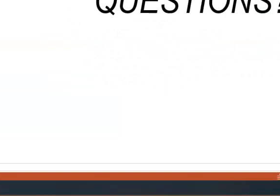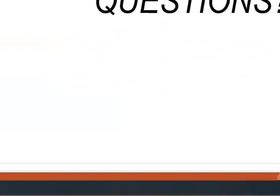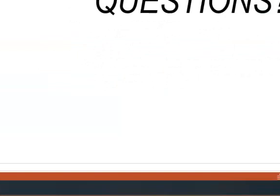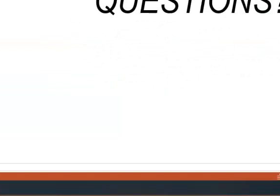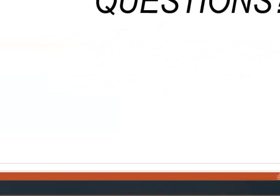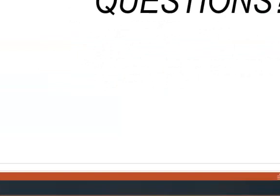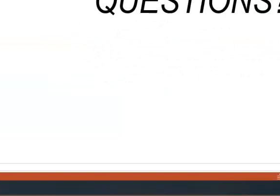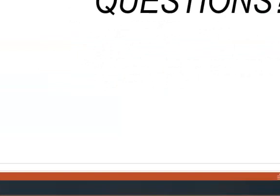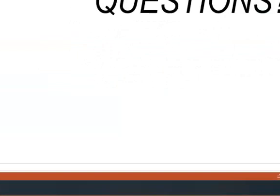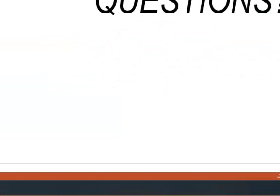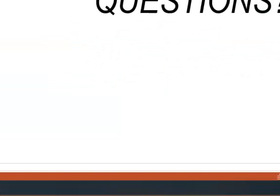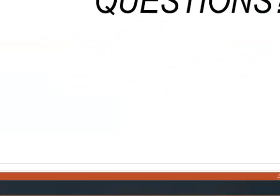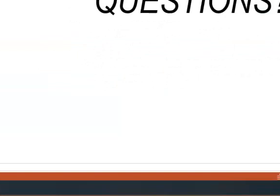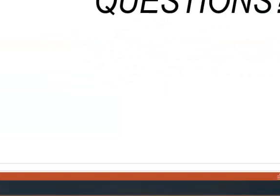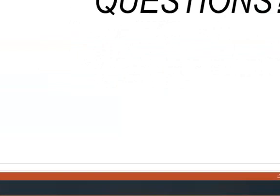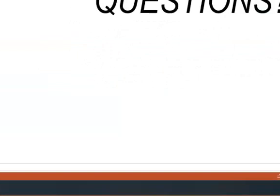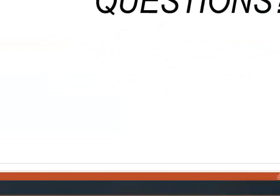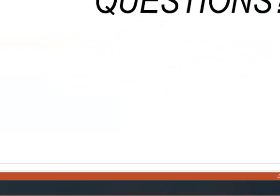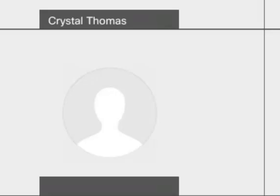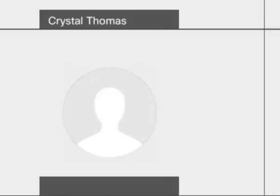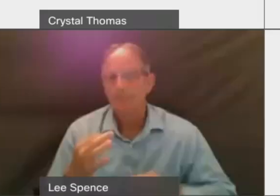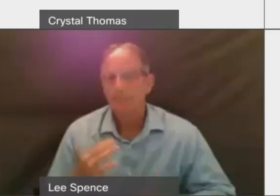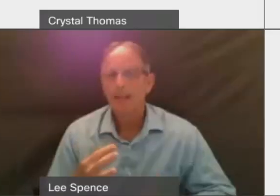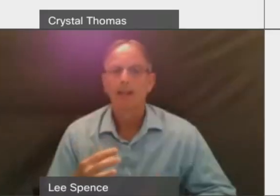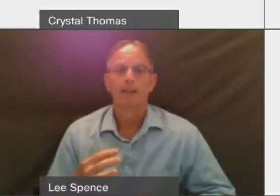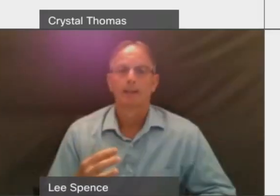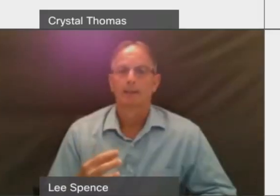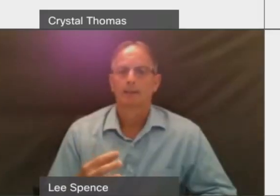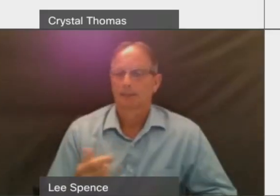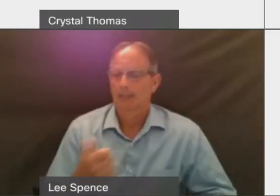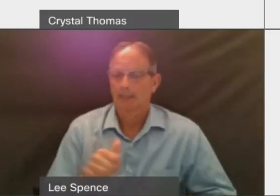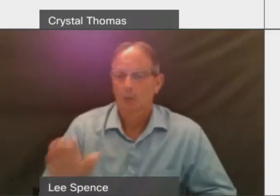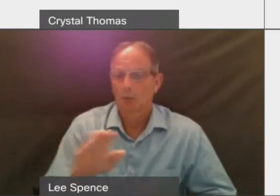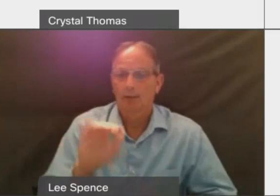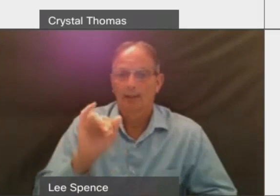that people have, as well as answer any questions.